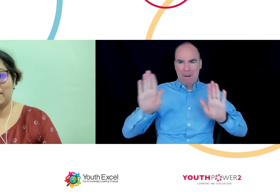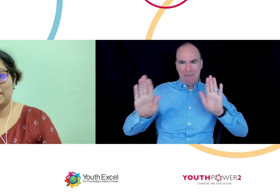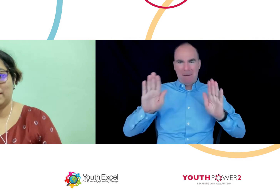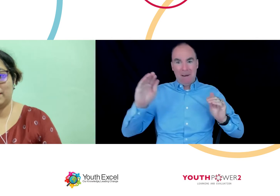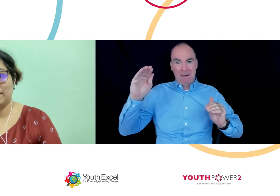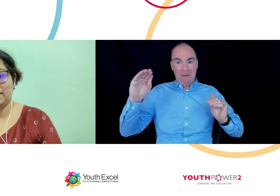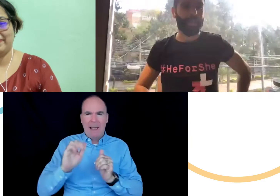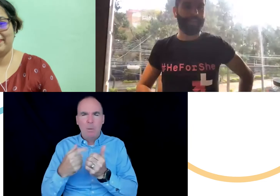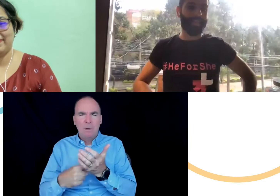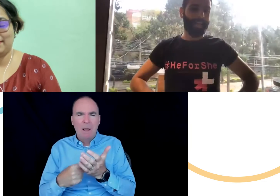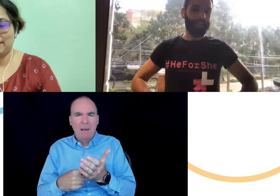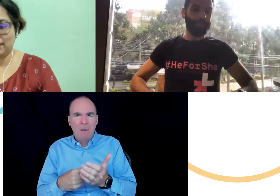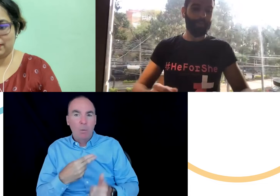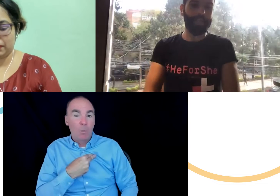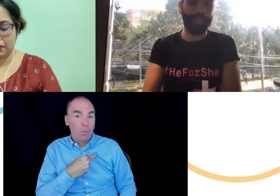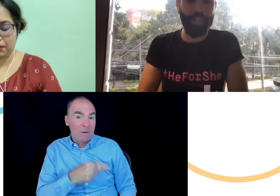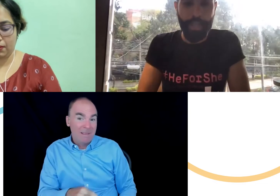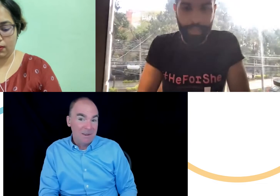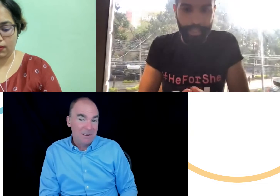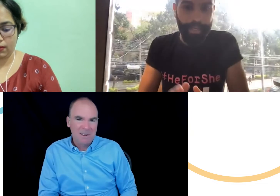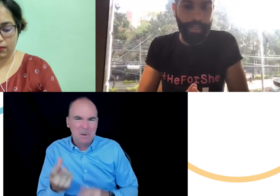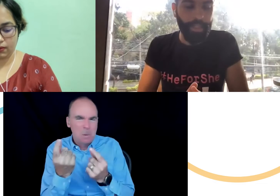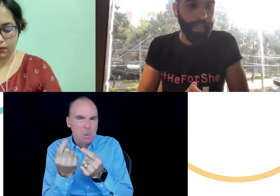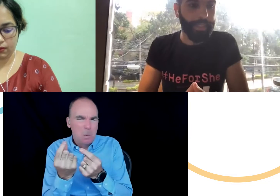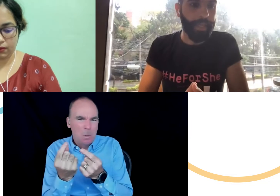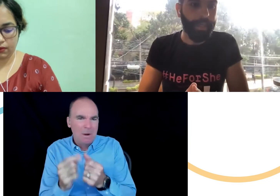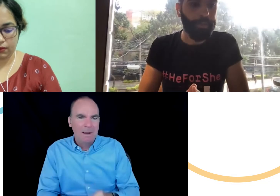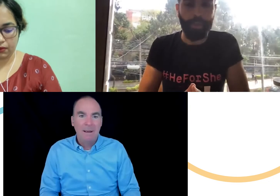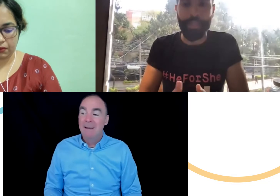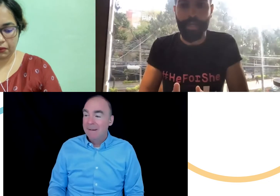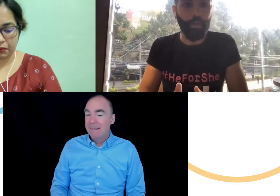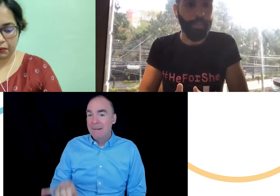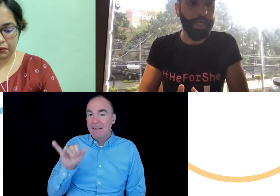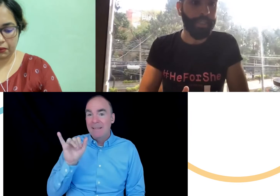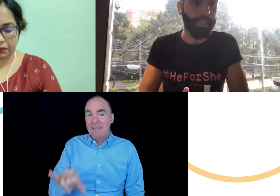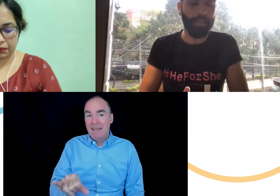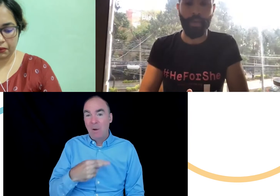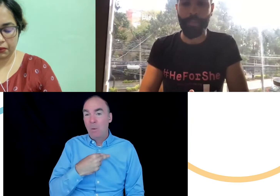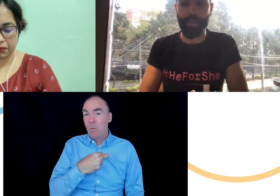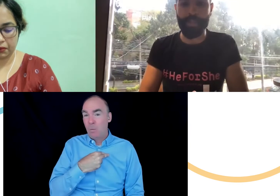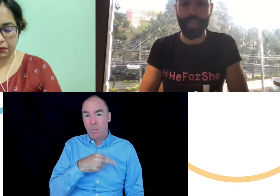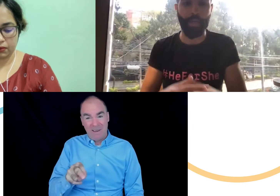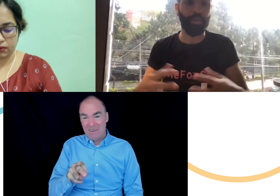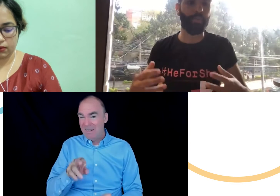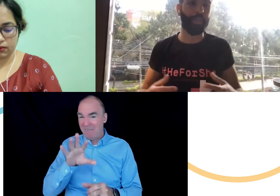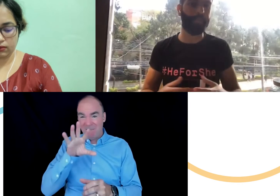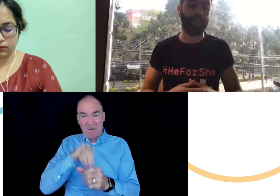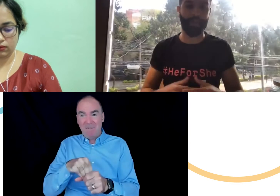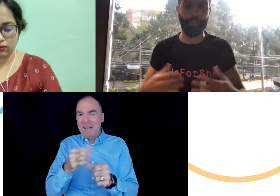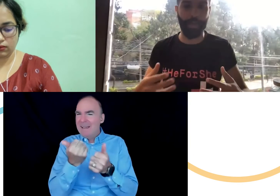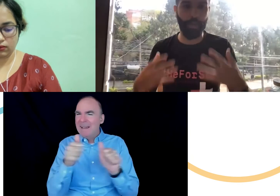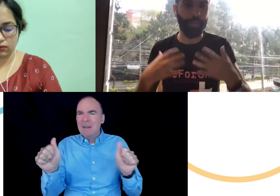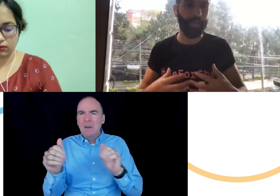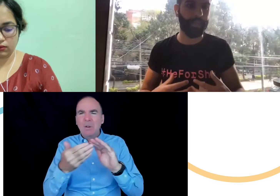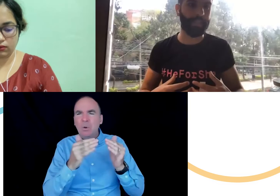I can talk about this. Like usually the religion, it's the key to enter any community. So because like a lot of